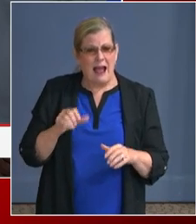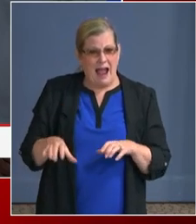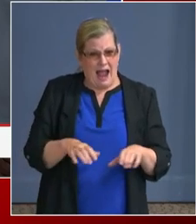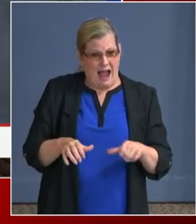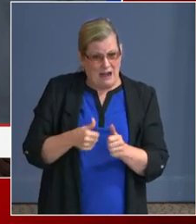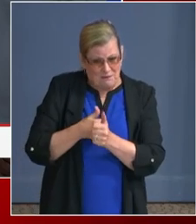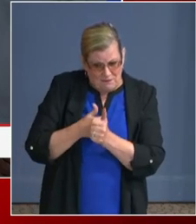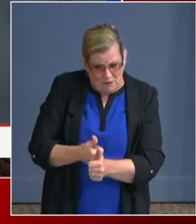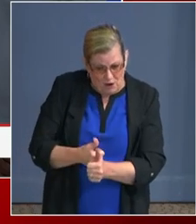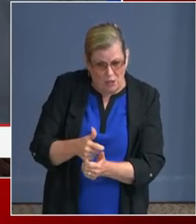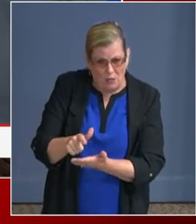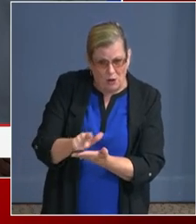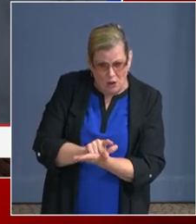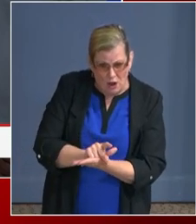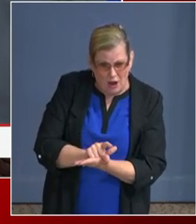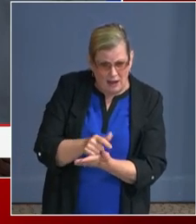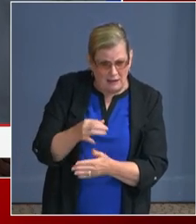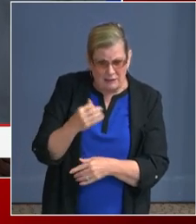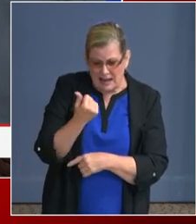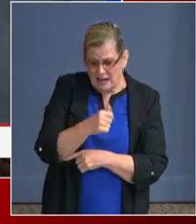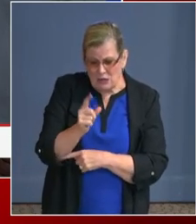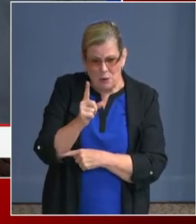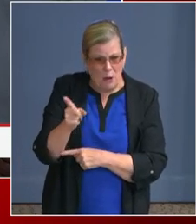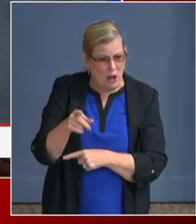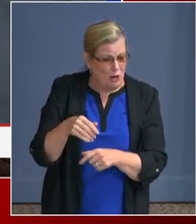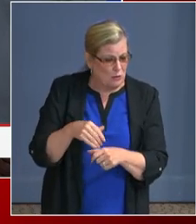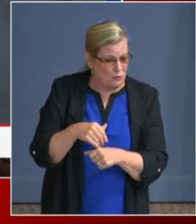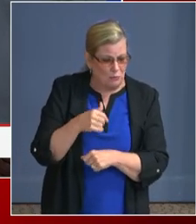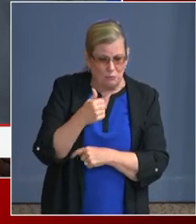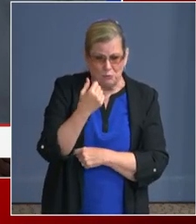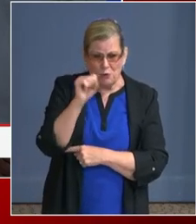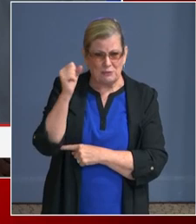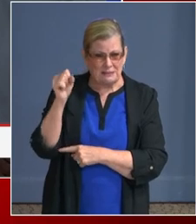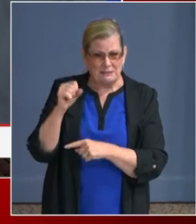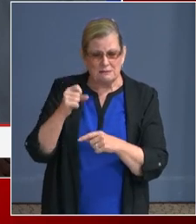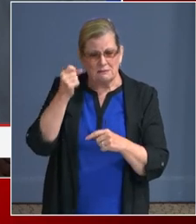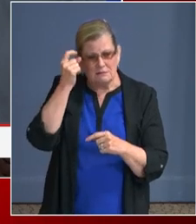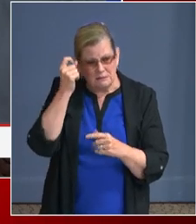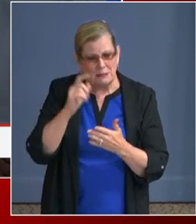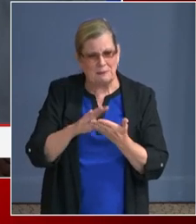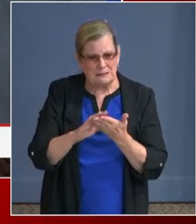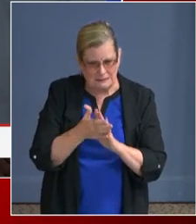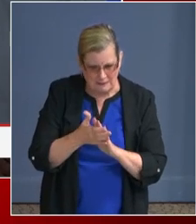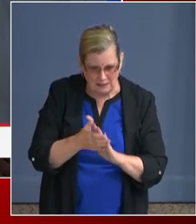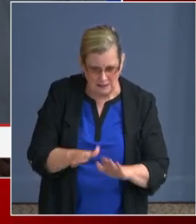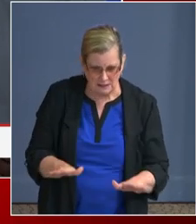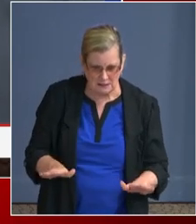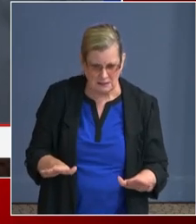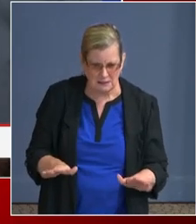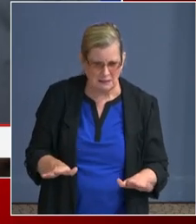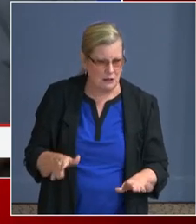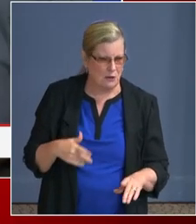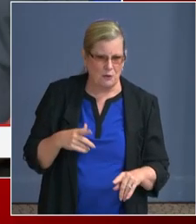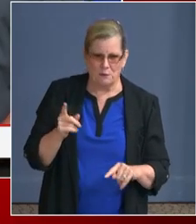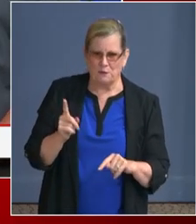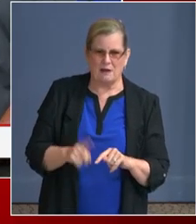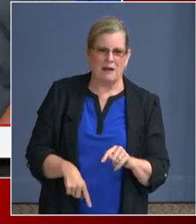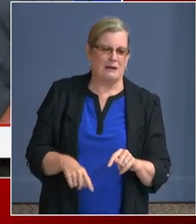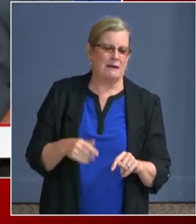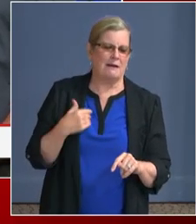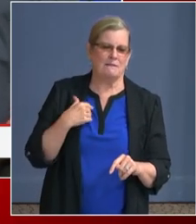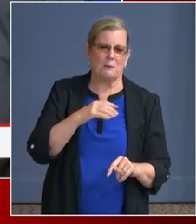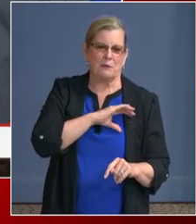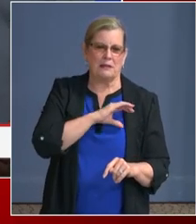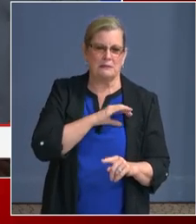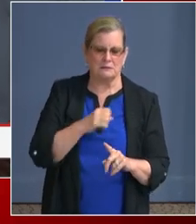So people can protest anywhere in the District of Columbia peacefully, but we can't have our police officers